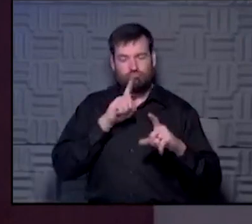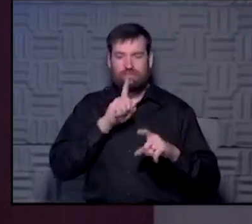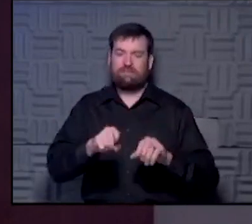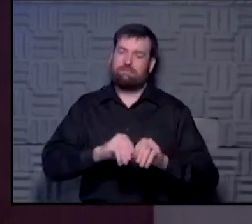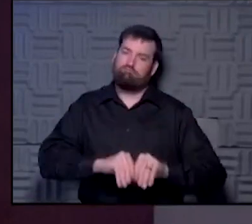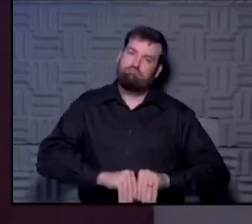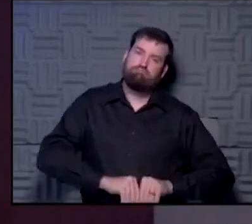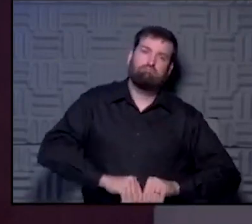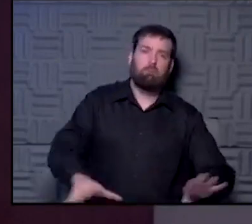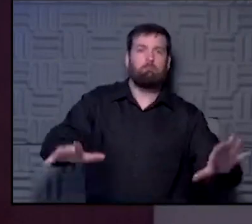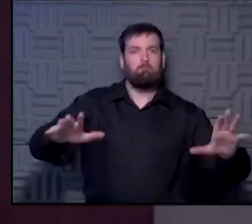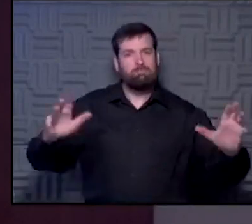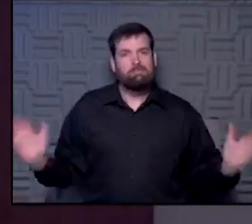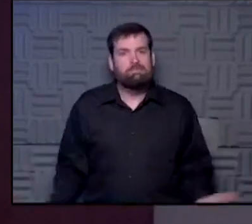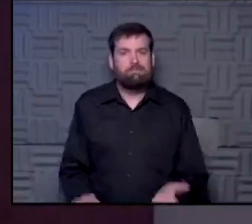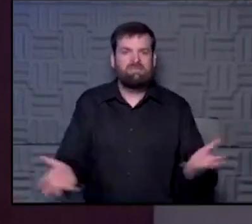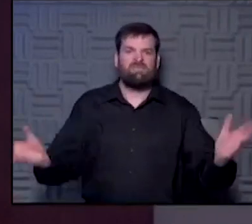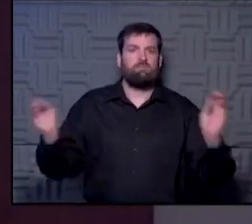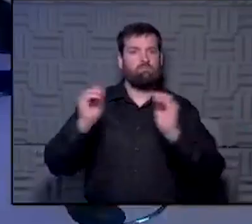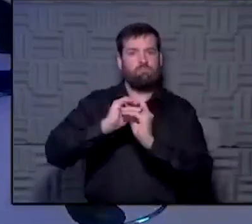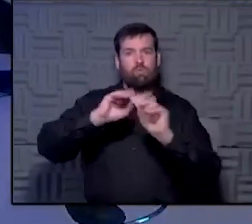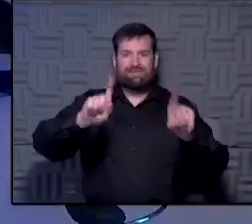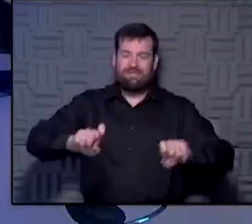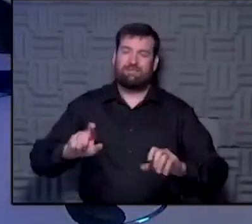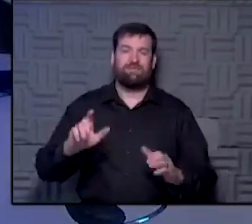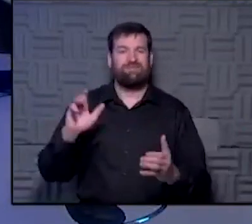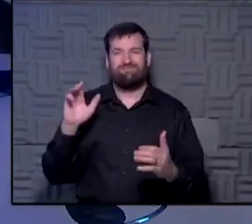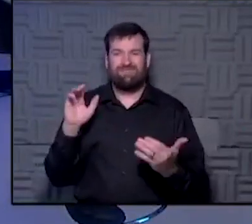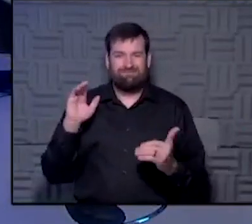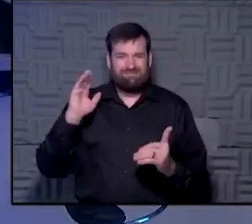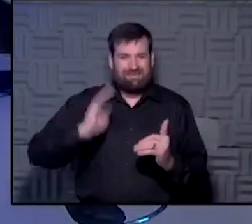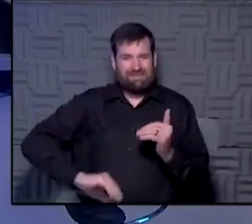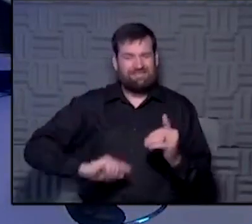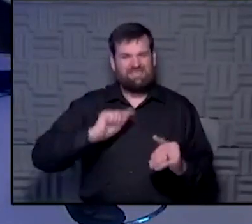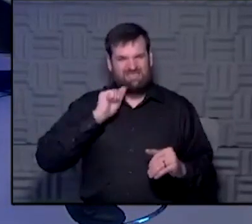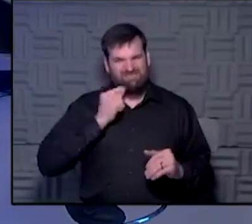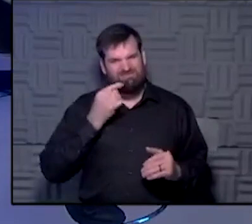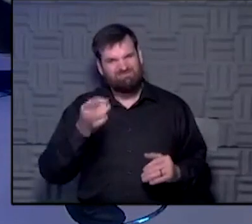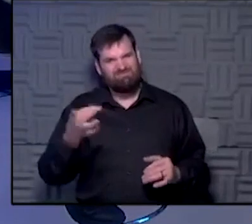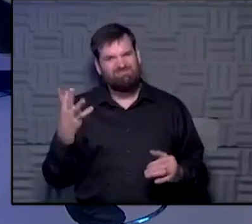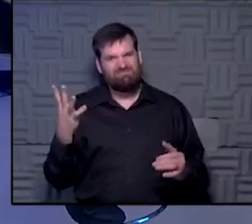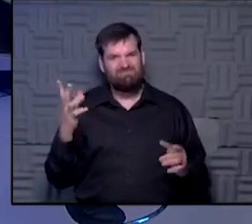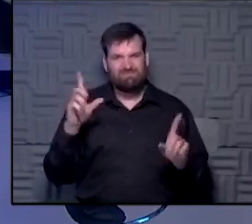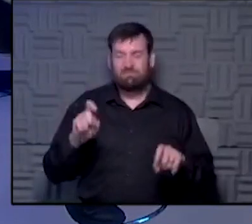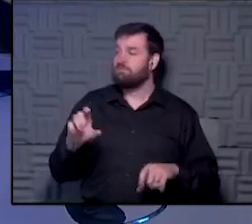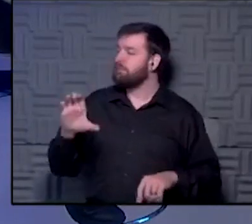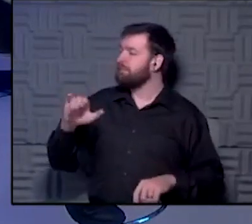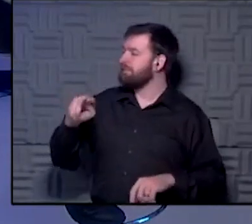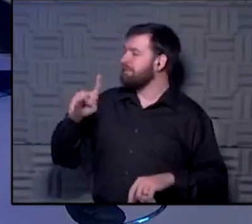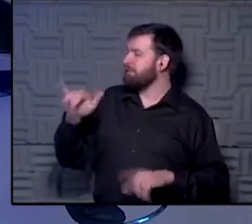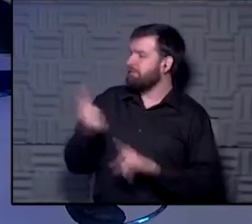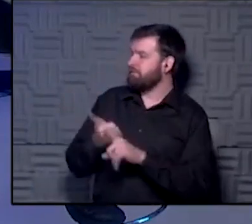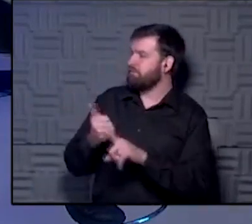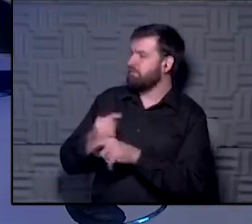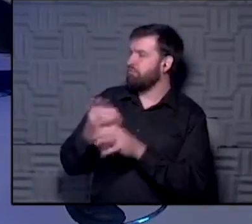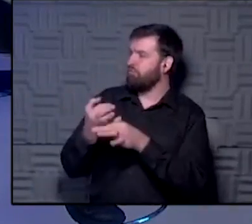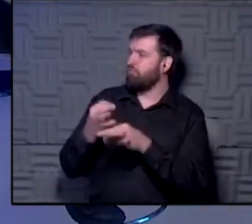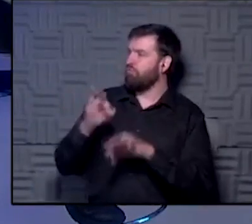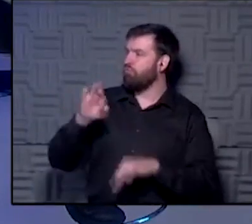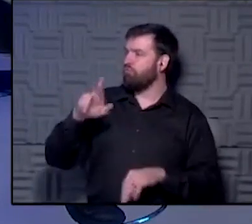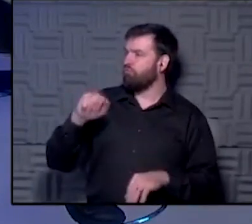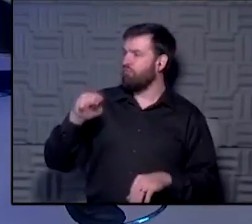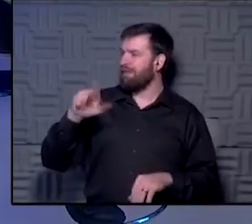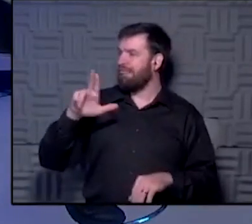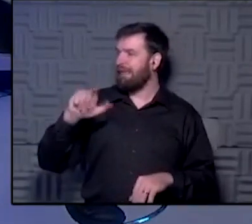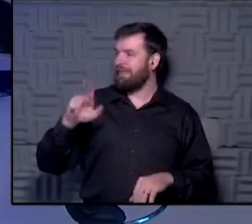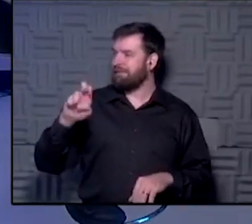and use a methodology that is a little less invasive. All right. Sandy is a freelance writer, and she has a question about UV